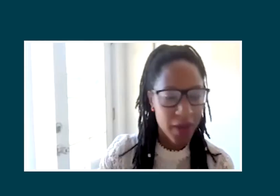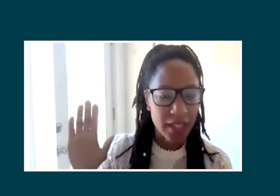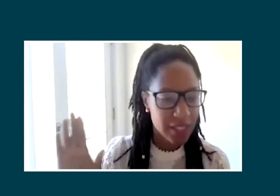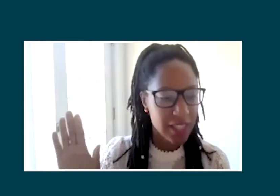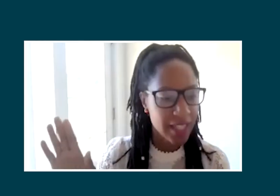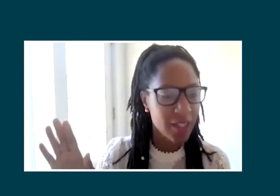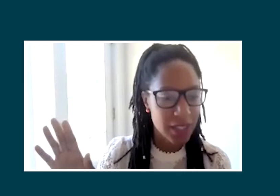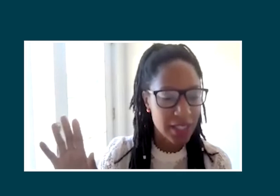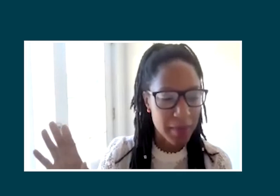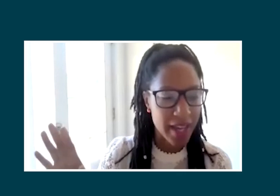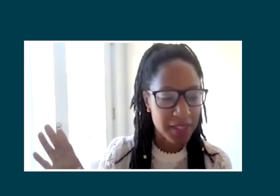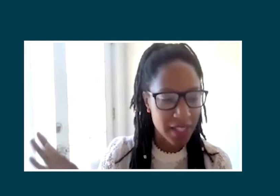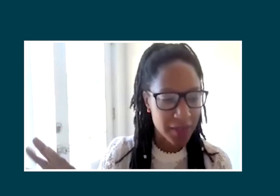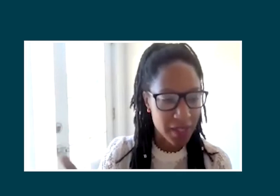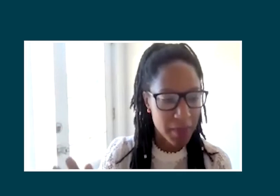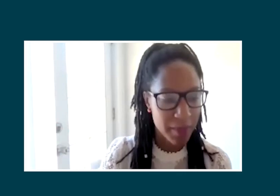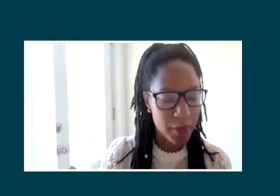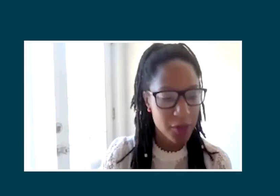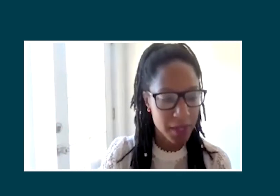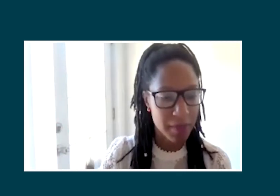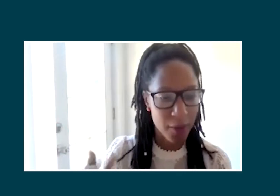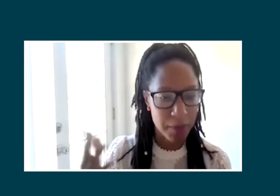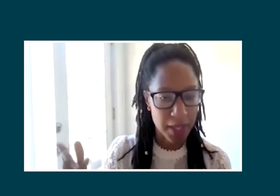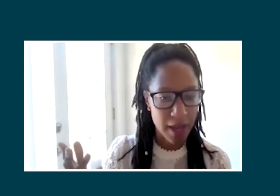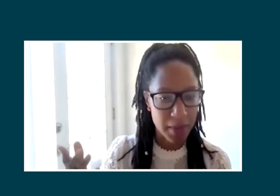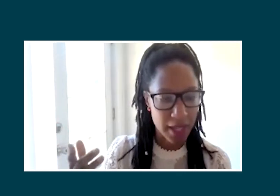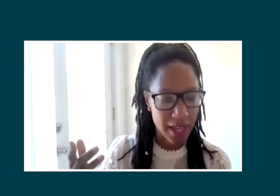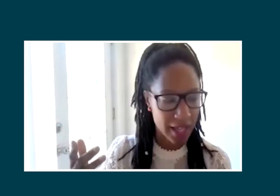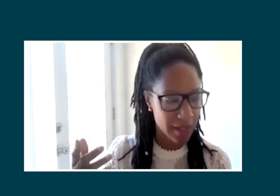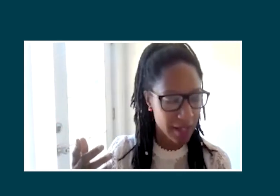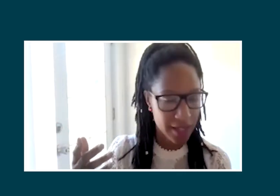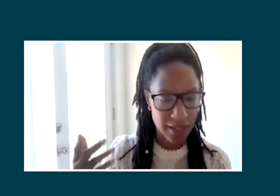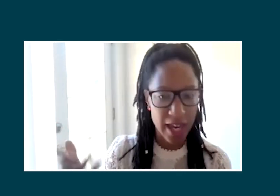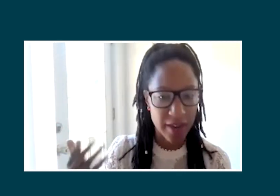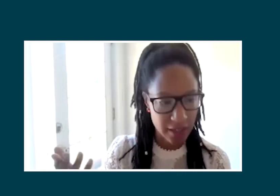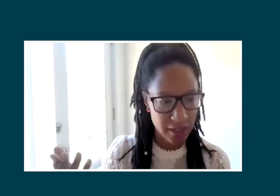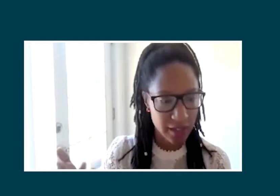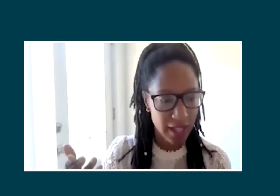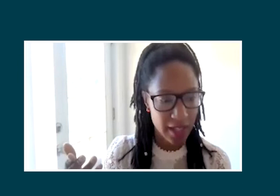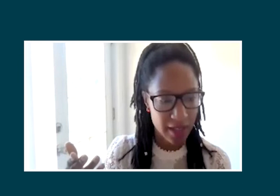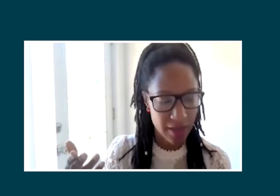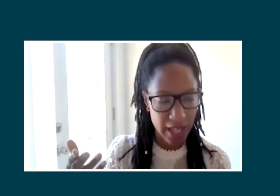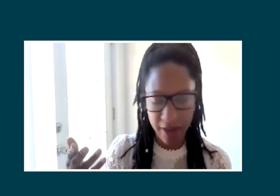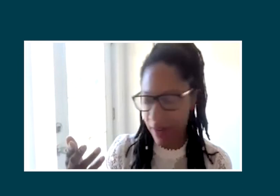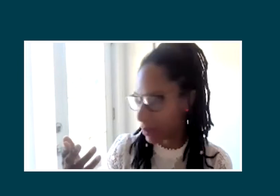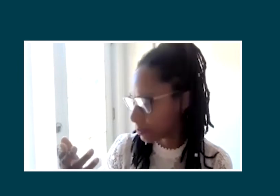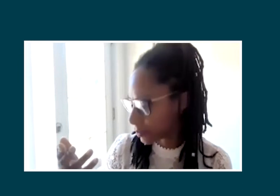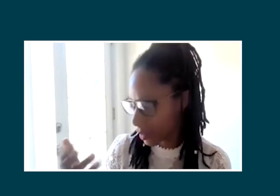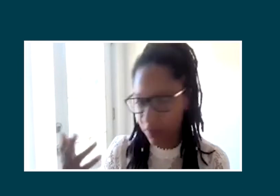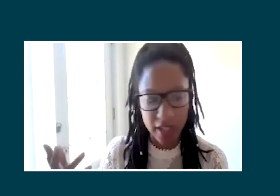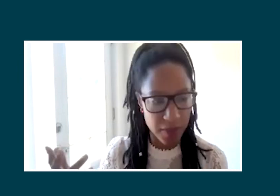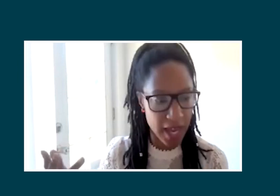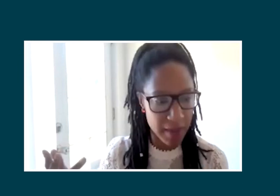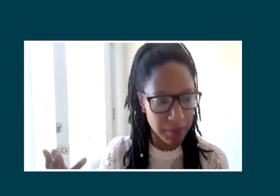Beautiful. Okay, just in closing, Tim, I have to tell you, somebody approached me about becoming a character in